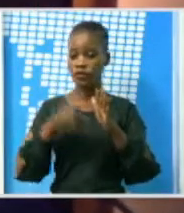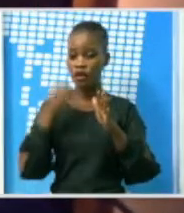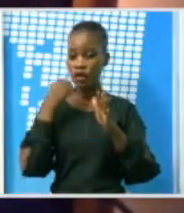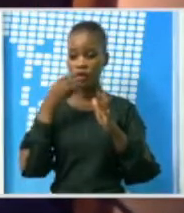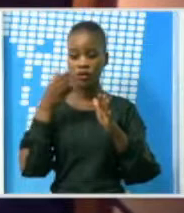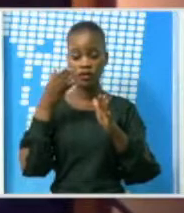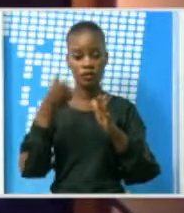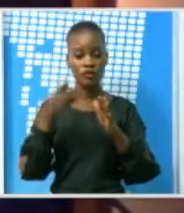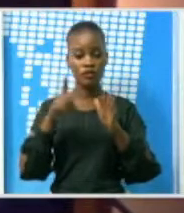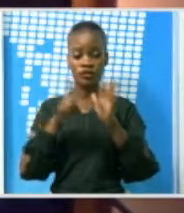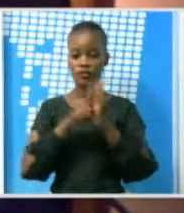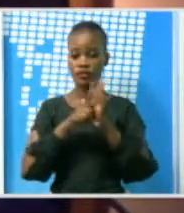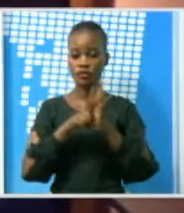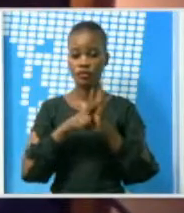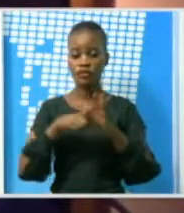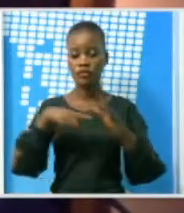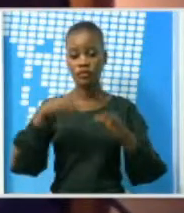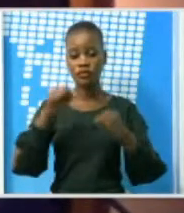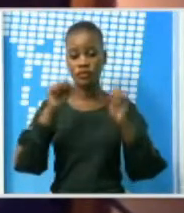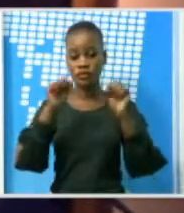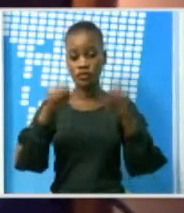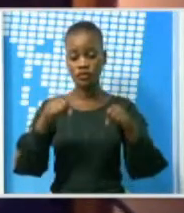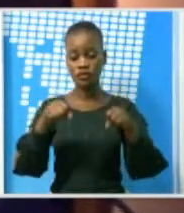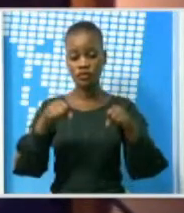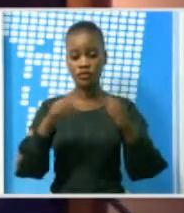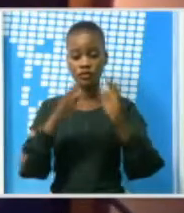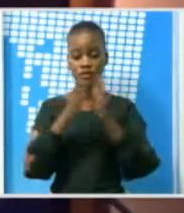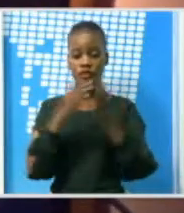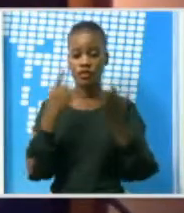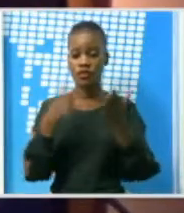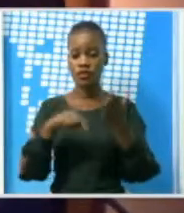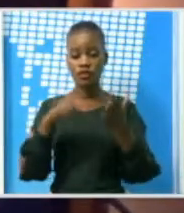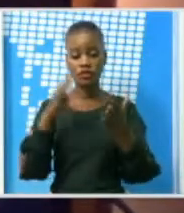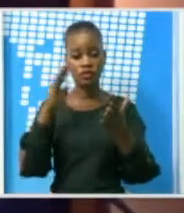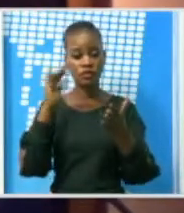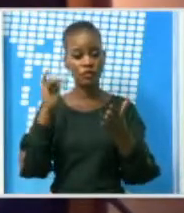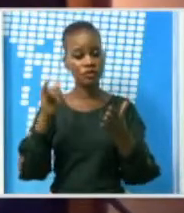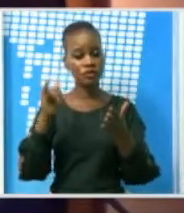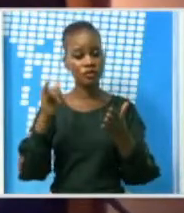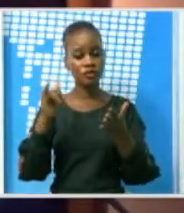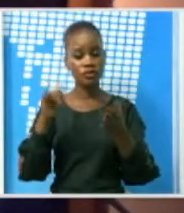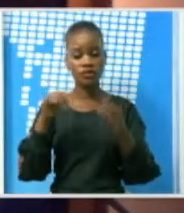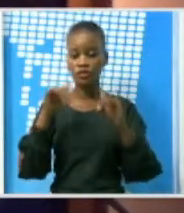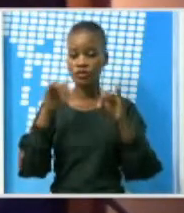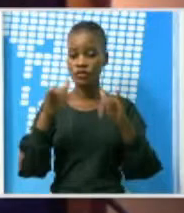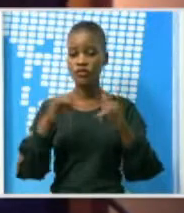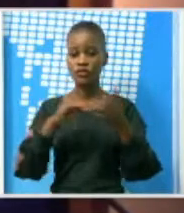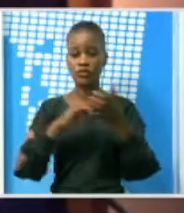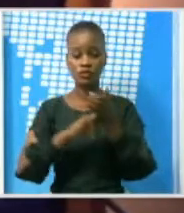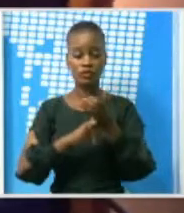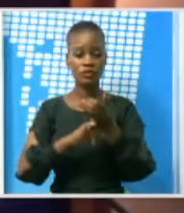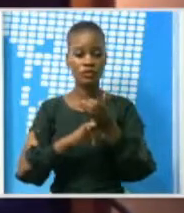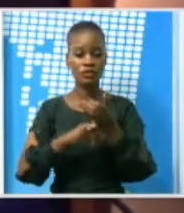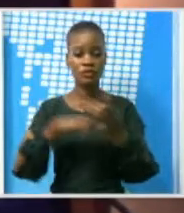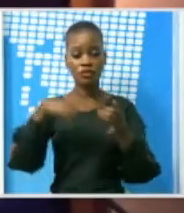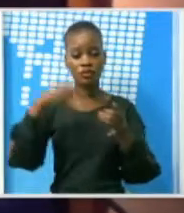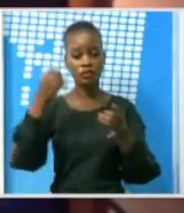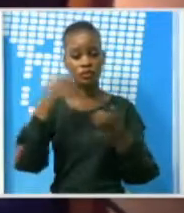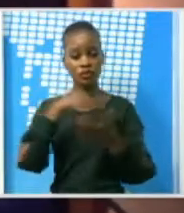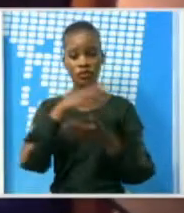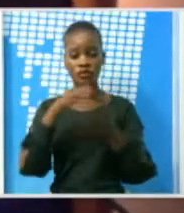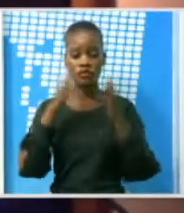a locked-in price that can be advantageous, and not being dependent for your state household on fluctuating oil